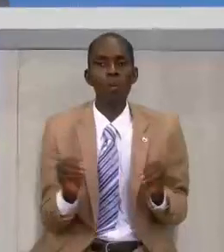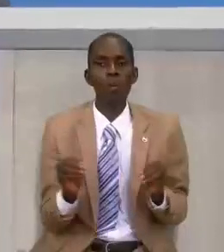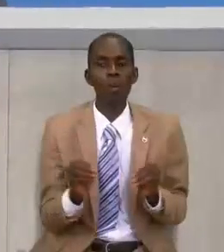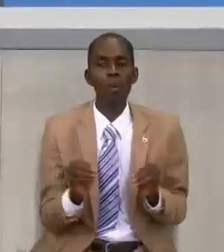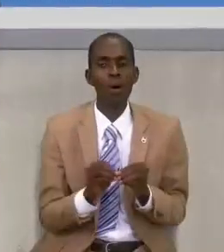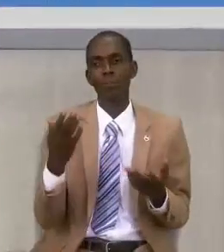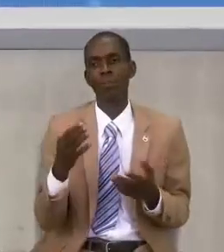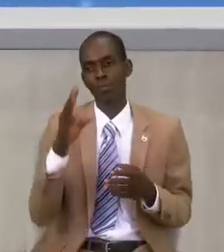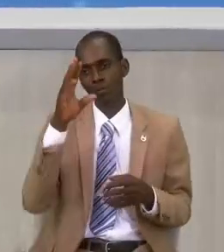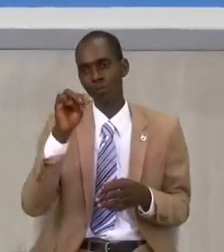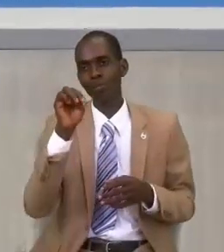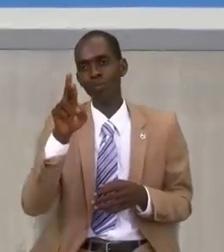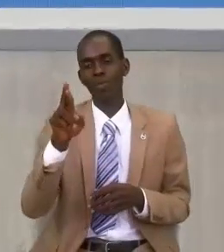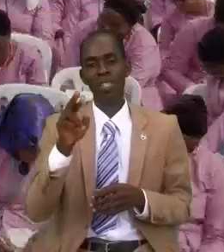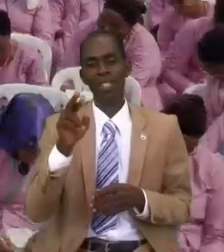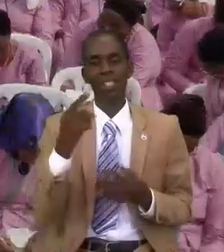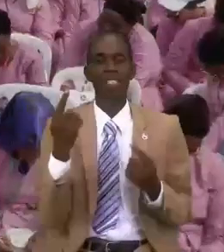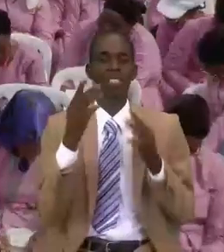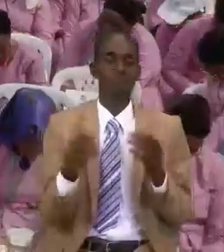now brother Sage.